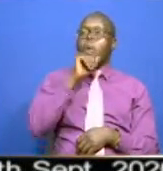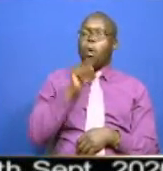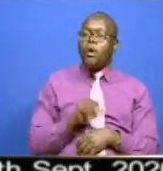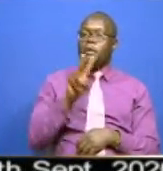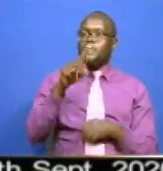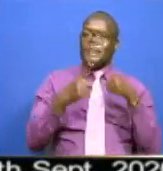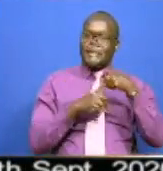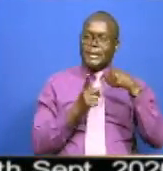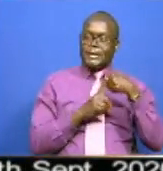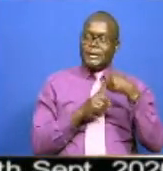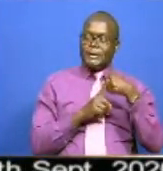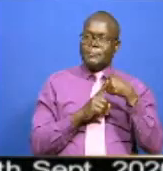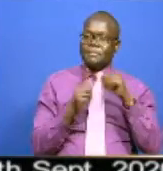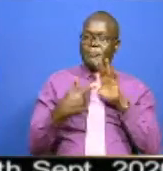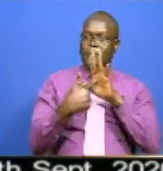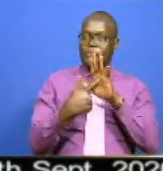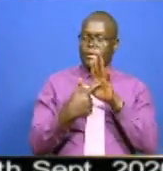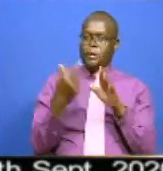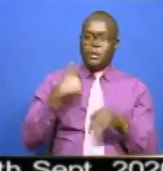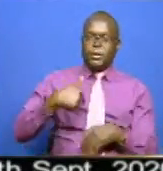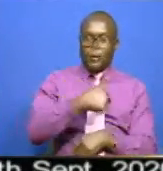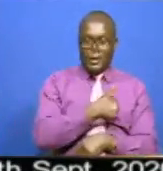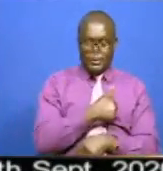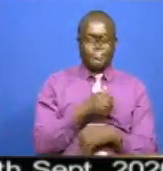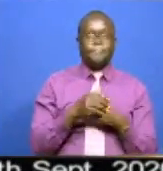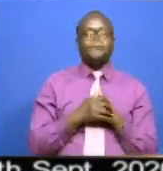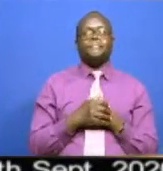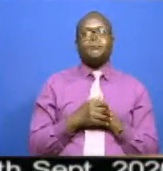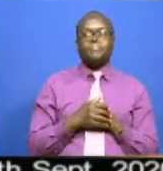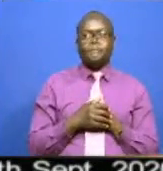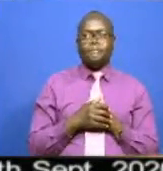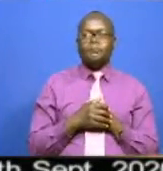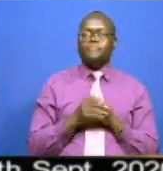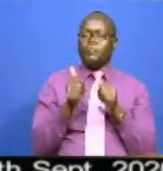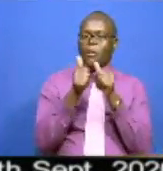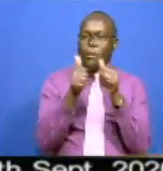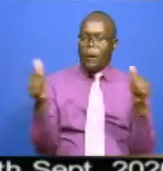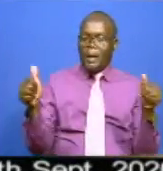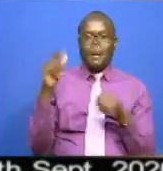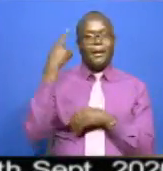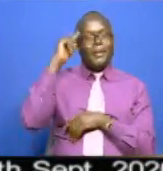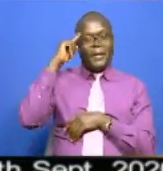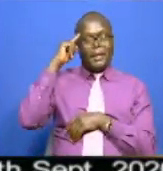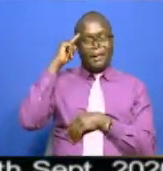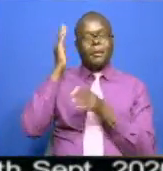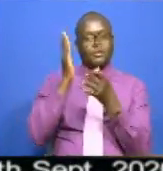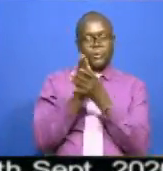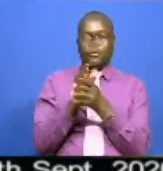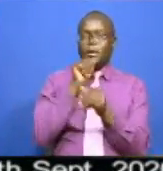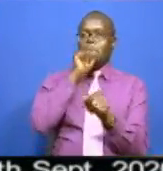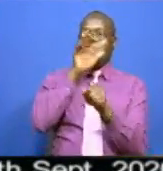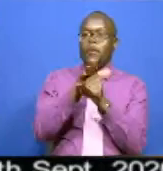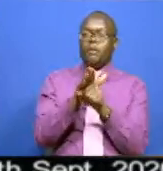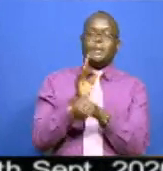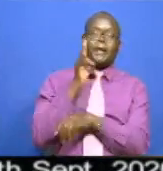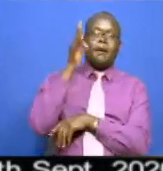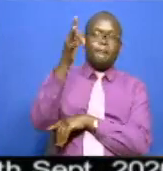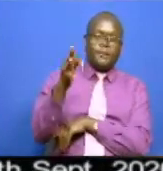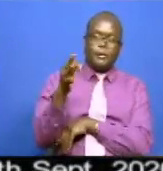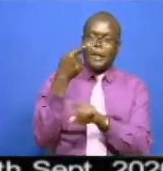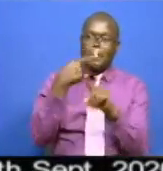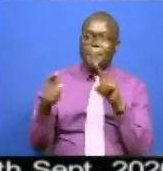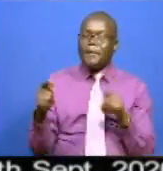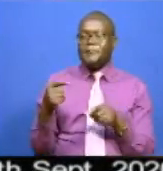years who demonstrated to us progressive thinking and a promising future, but